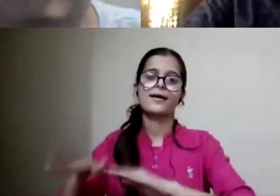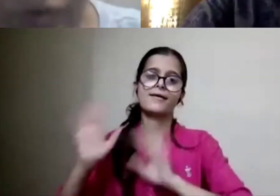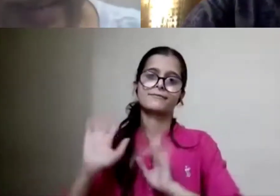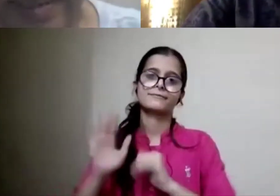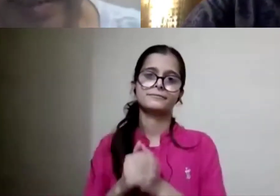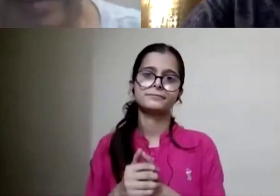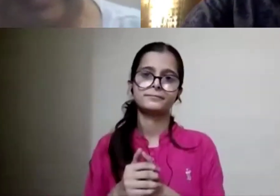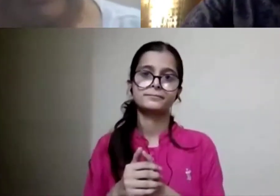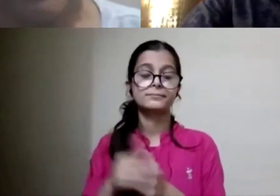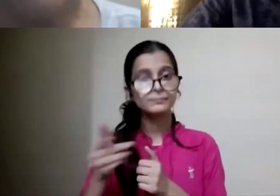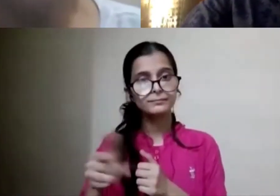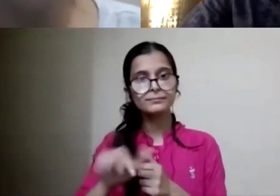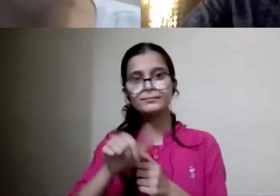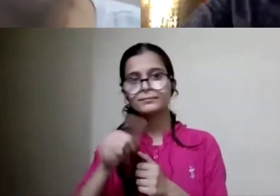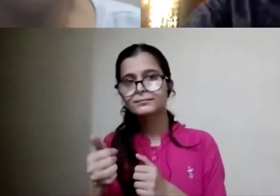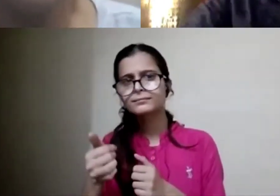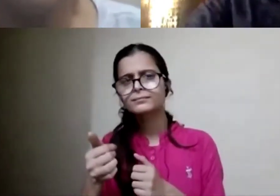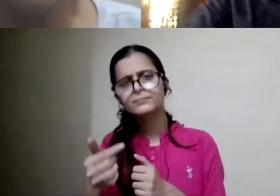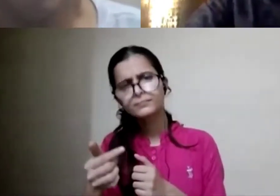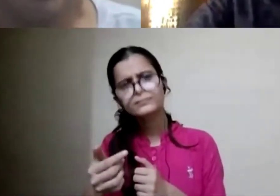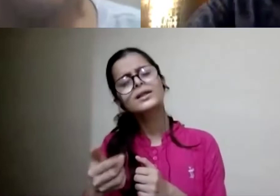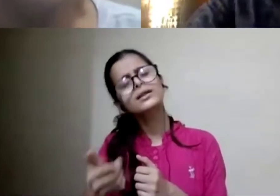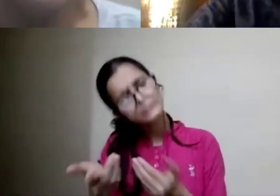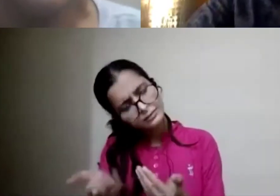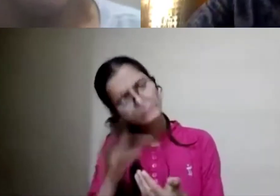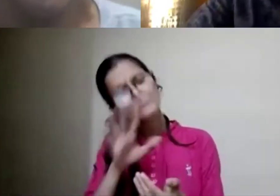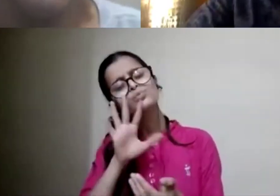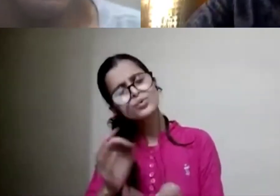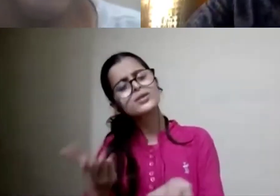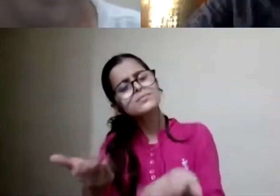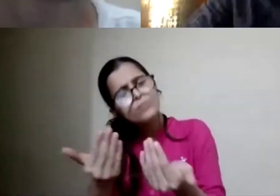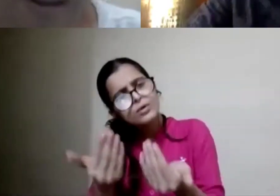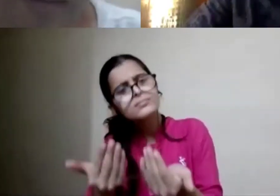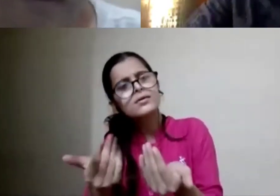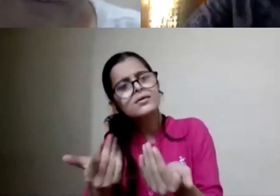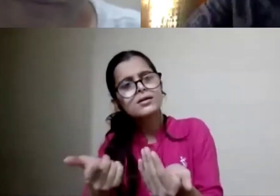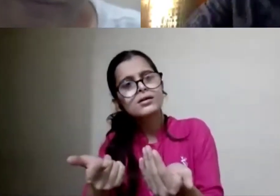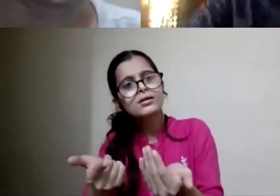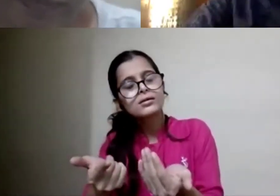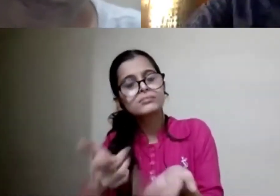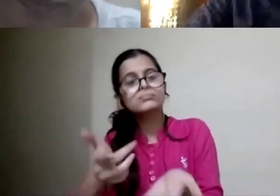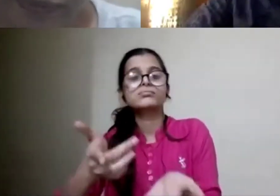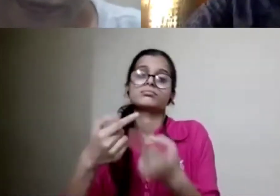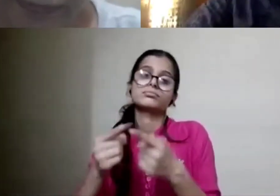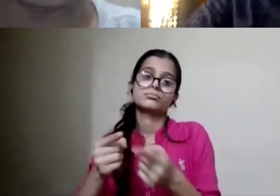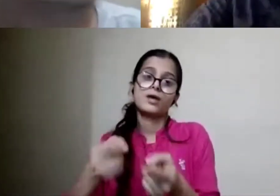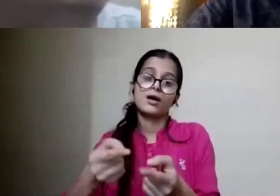Whereas for the rest, it's still possible, the possibilities of dissent are higher.